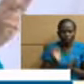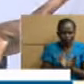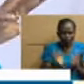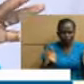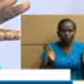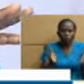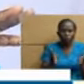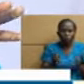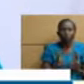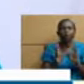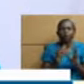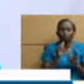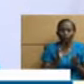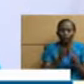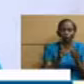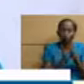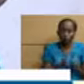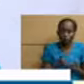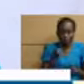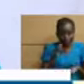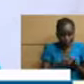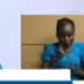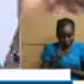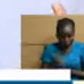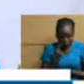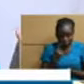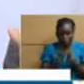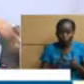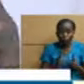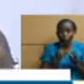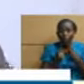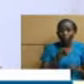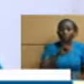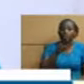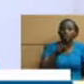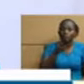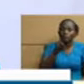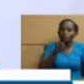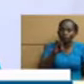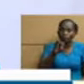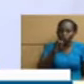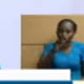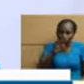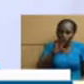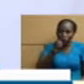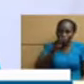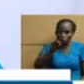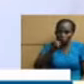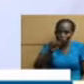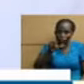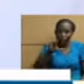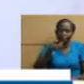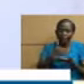so that we don't leave out people. That's why you see now we are talking about the formal sector and leaving out the informal sector. And yet they are